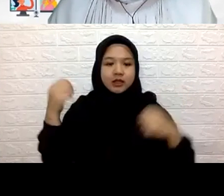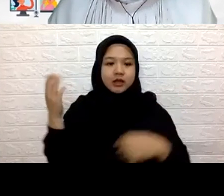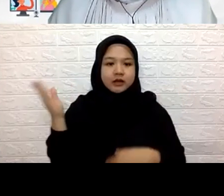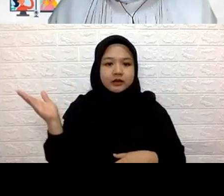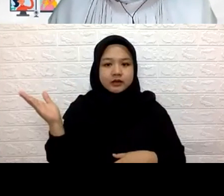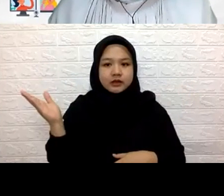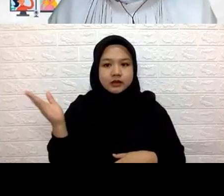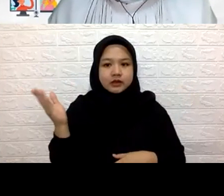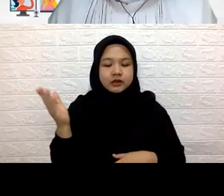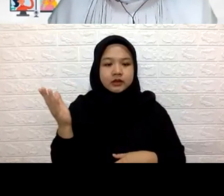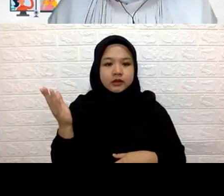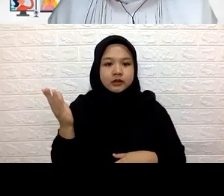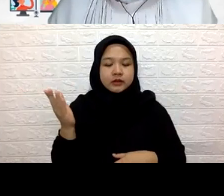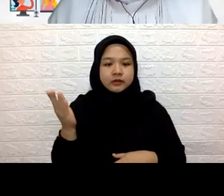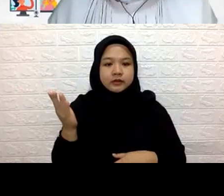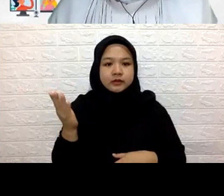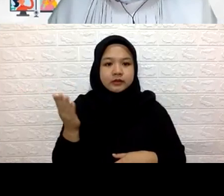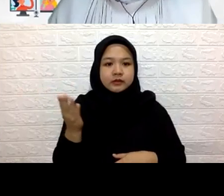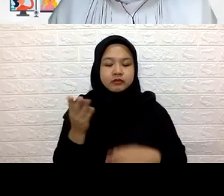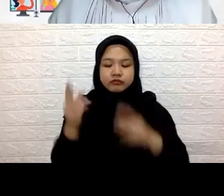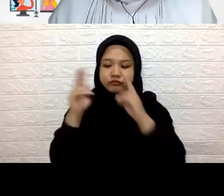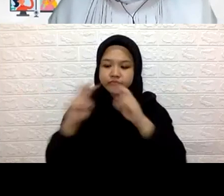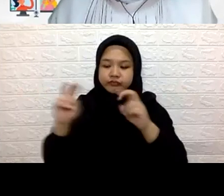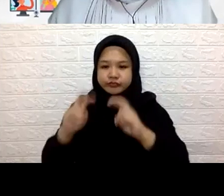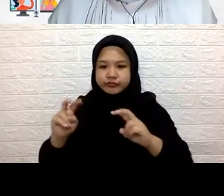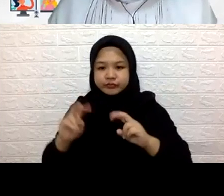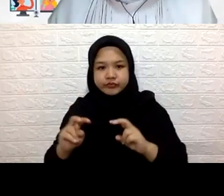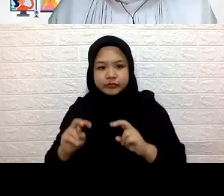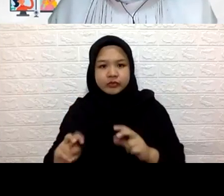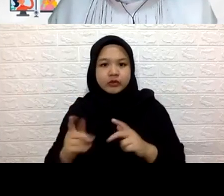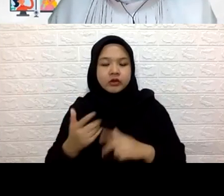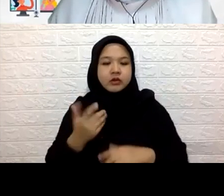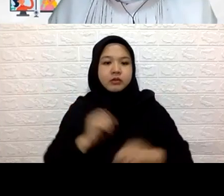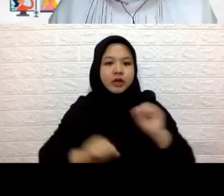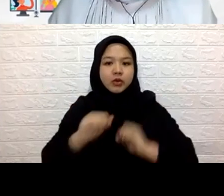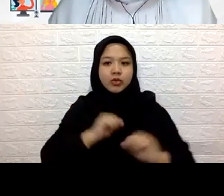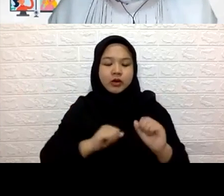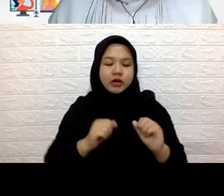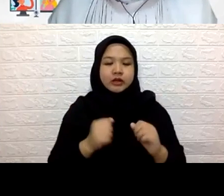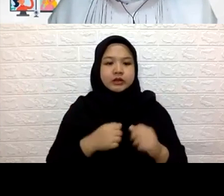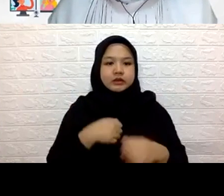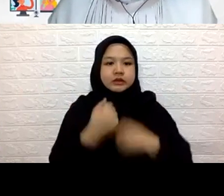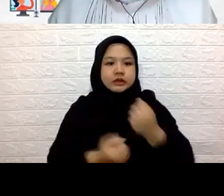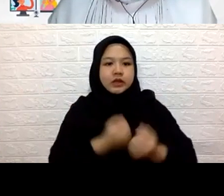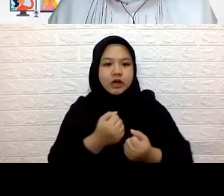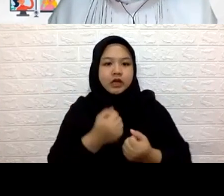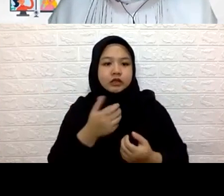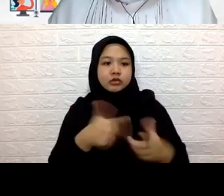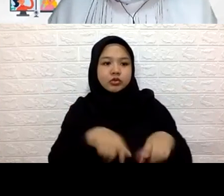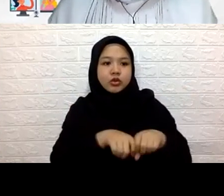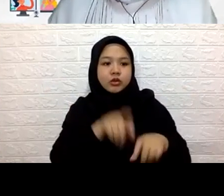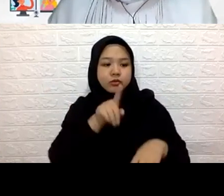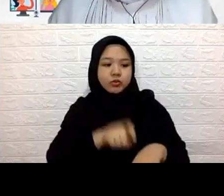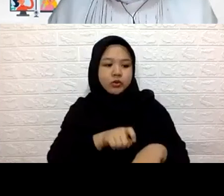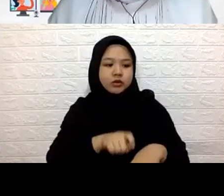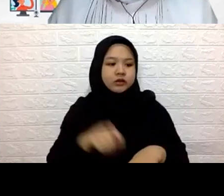appropriate action. And then they can go down here and they can, right on this website, they can